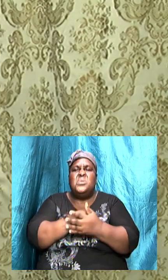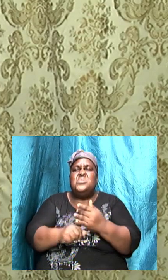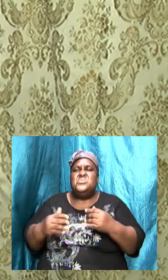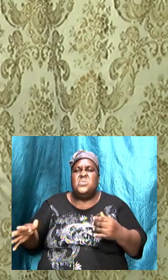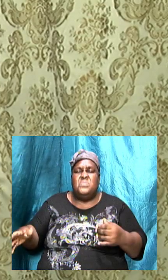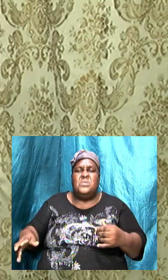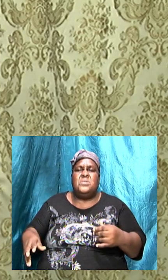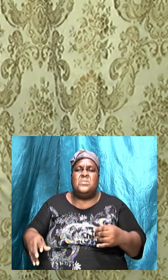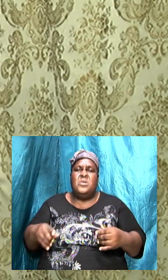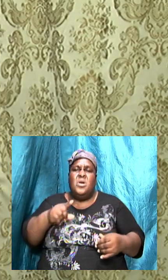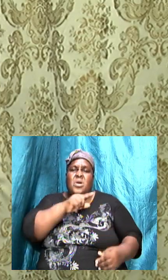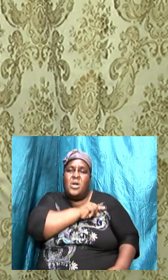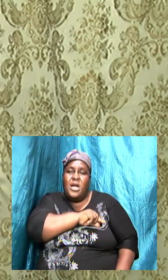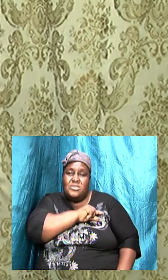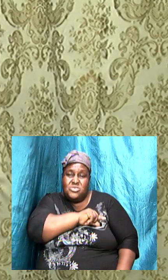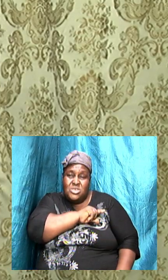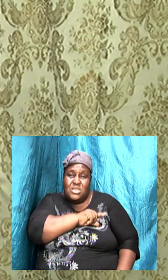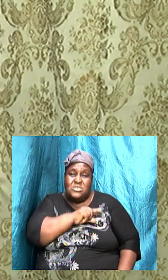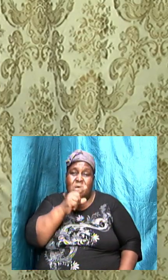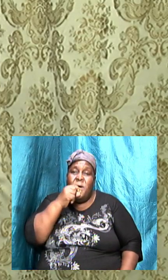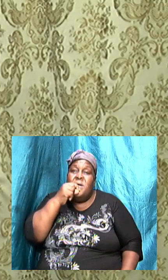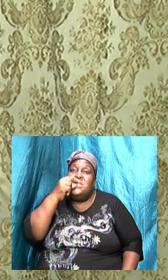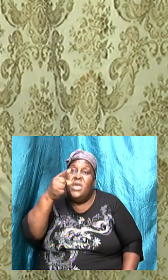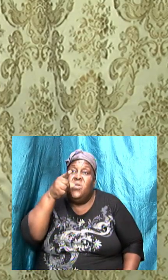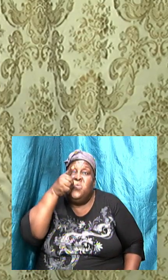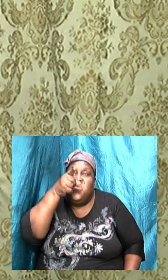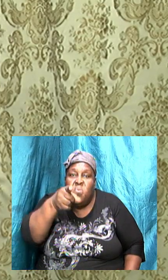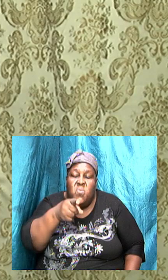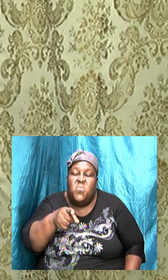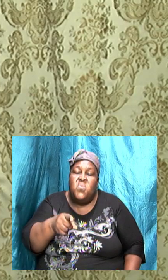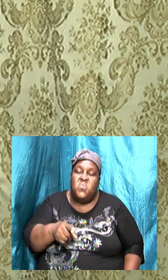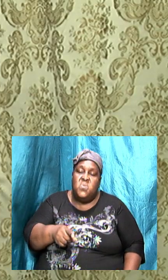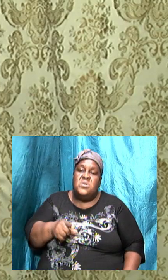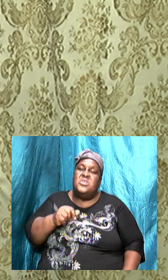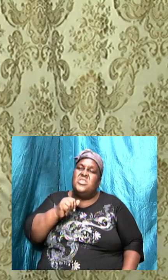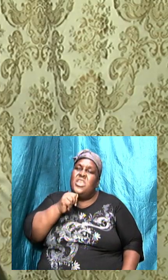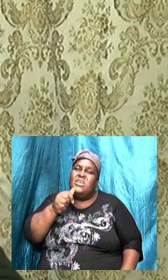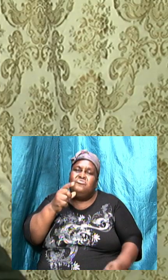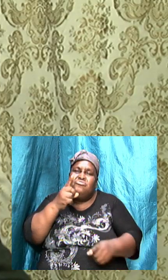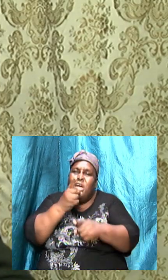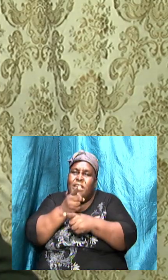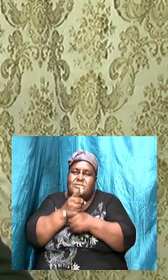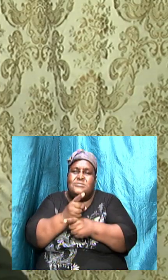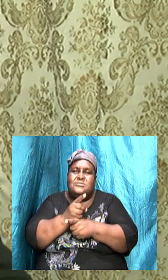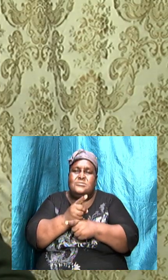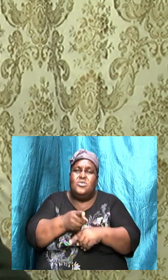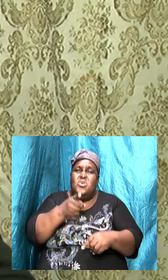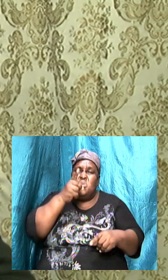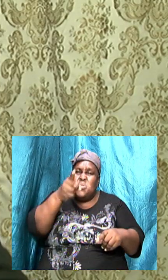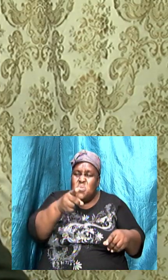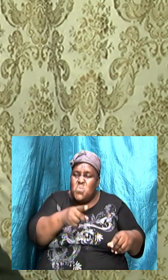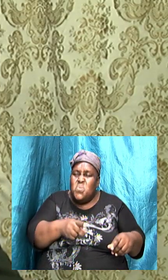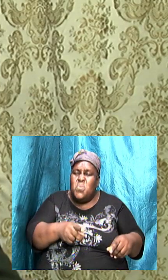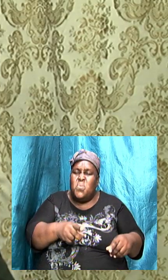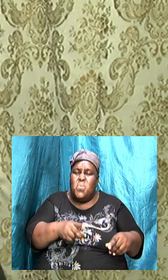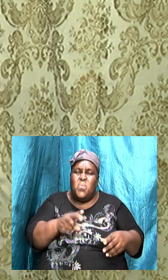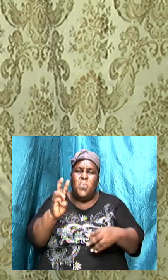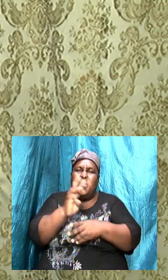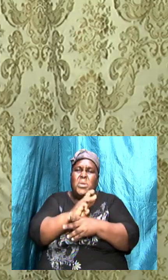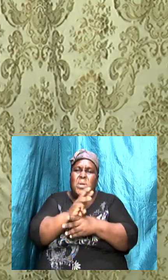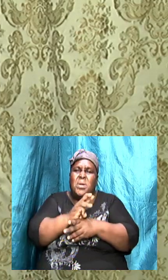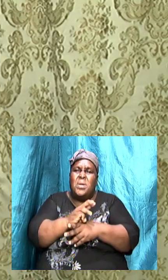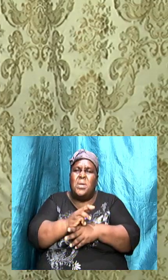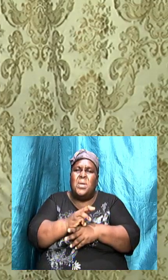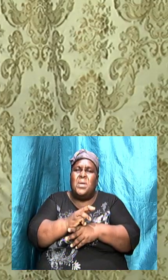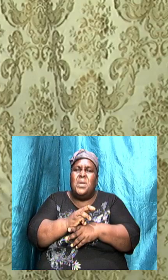something not right. Something not right. Something in here is telling you something not right. You ever put on a little half altar, I forget